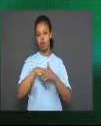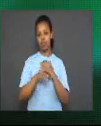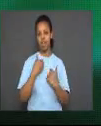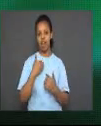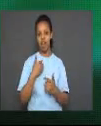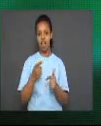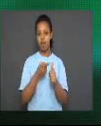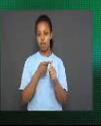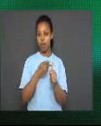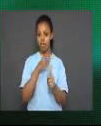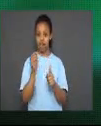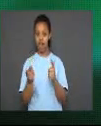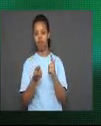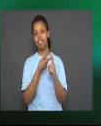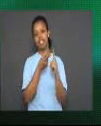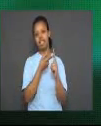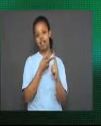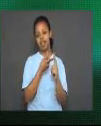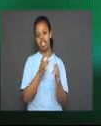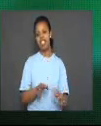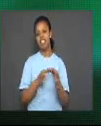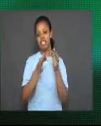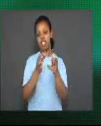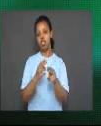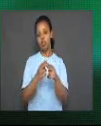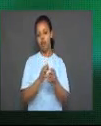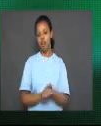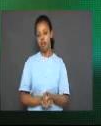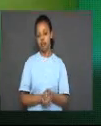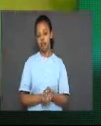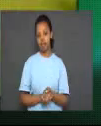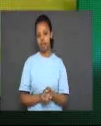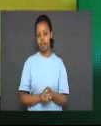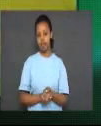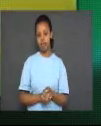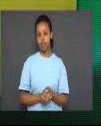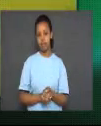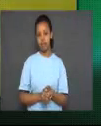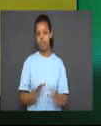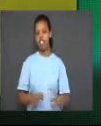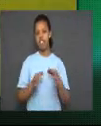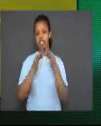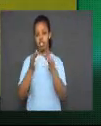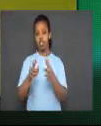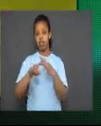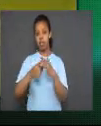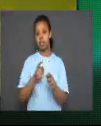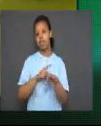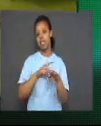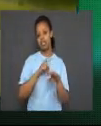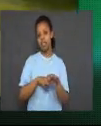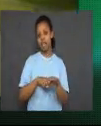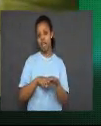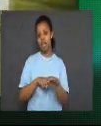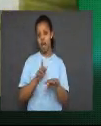primary and secondary succession. When succession starts with